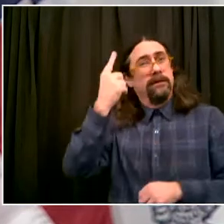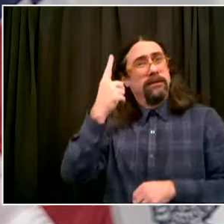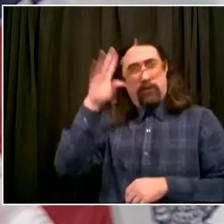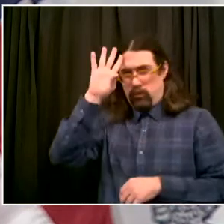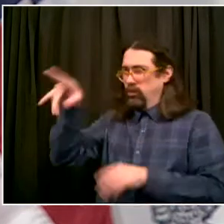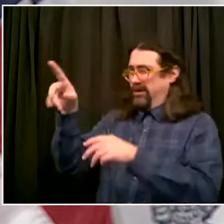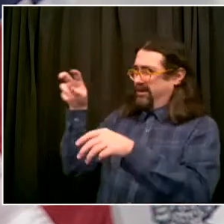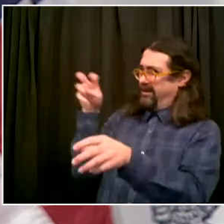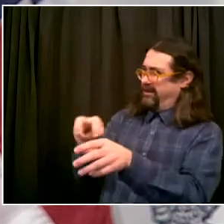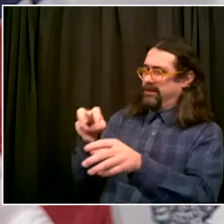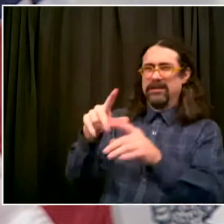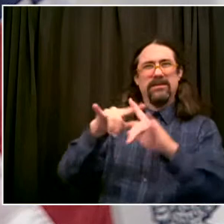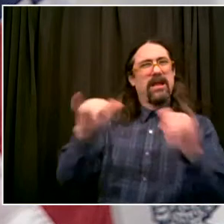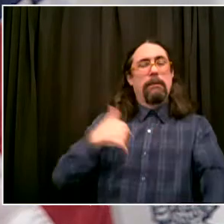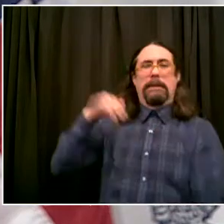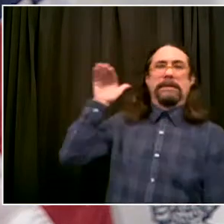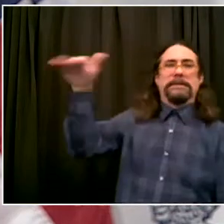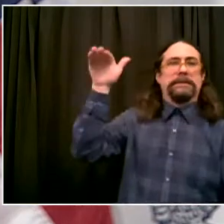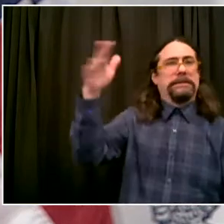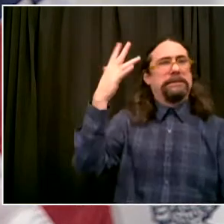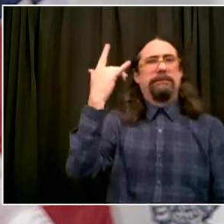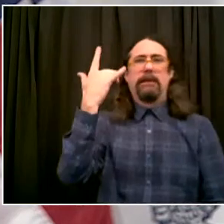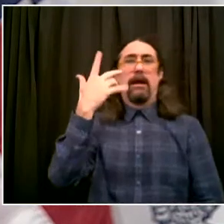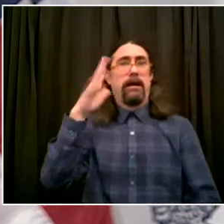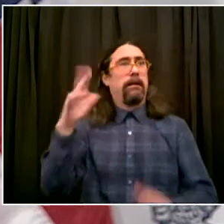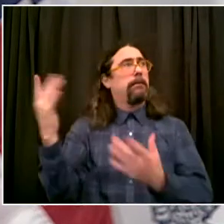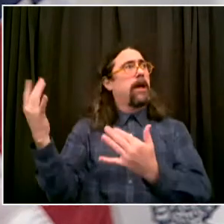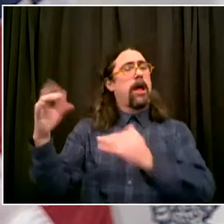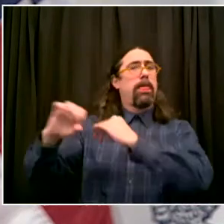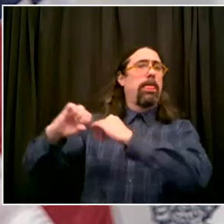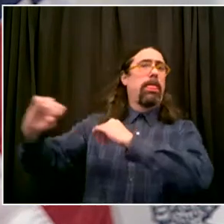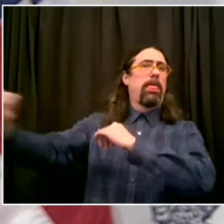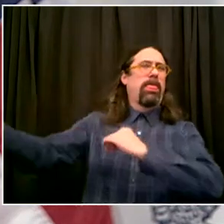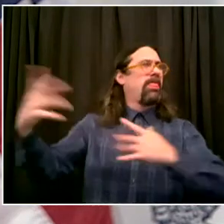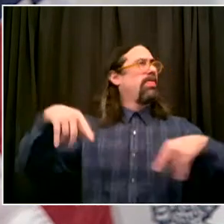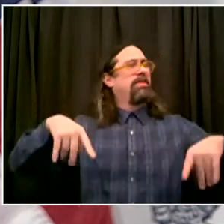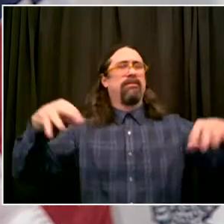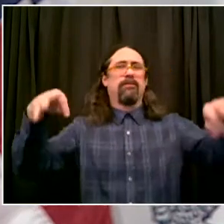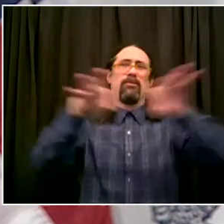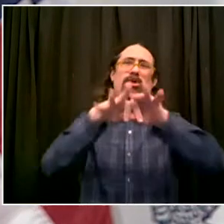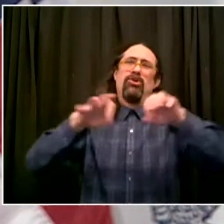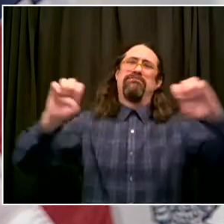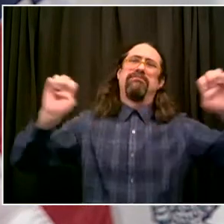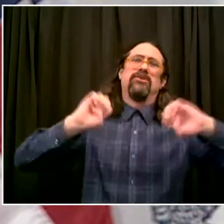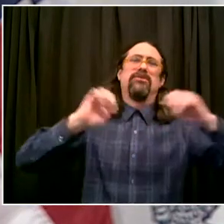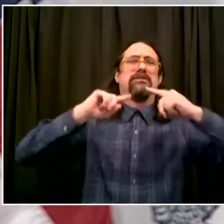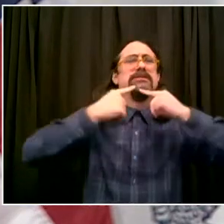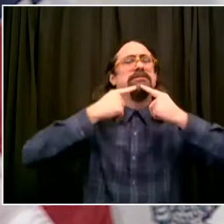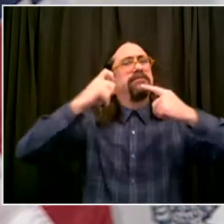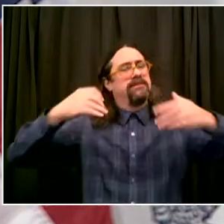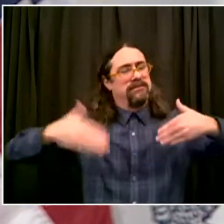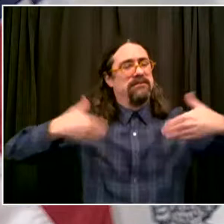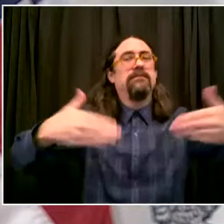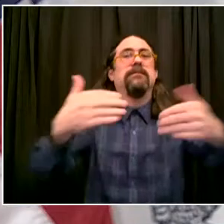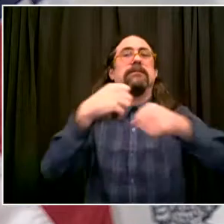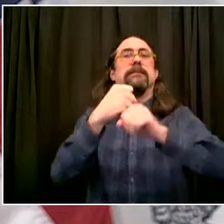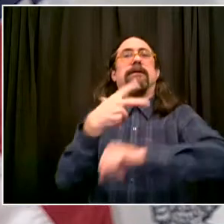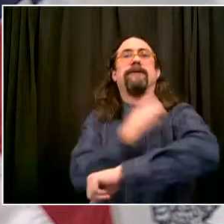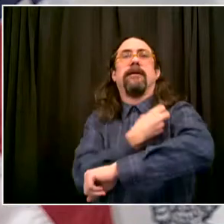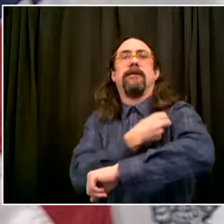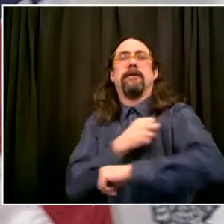handed. We've got to break the mold here. We've got to do something very, very different. So I'm certainly making this argument to federal